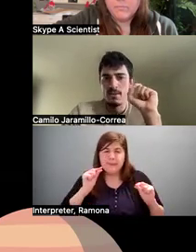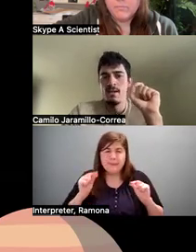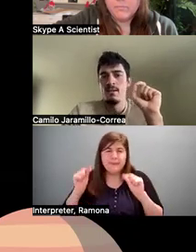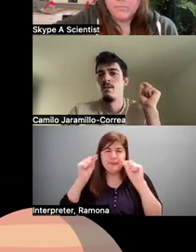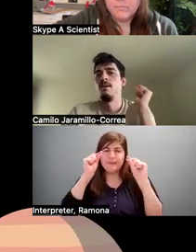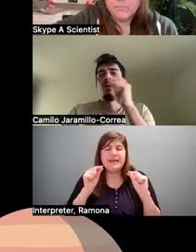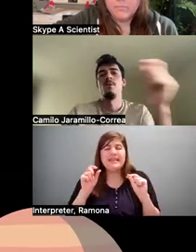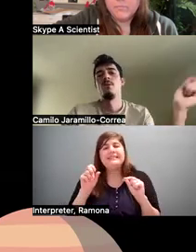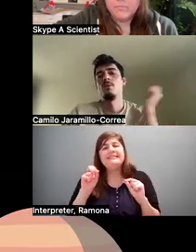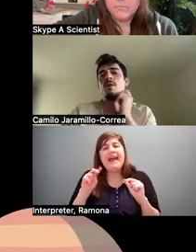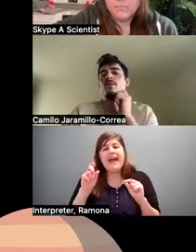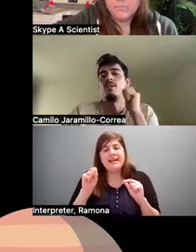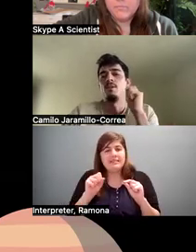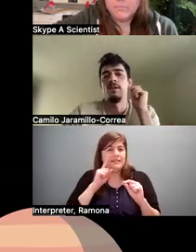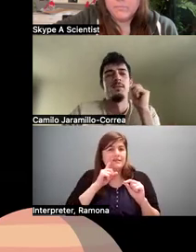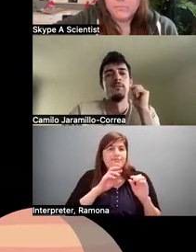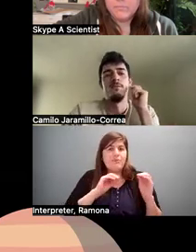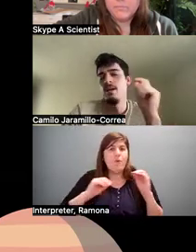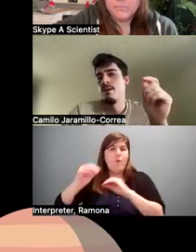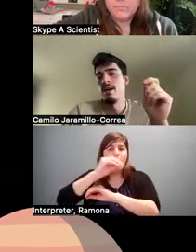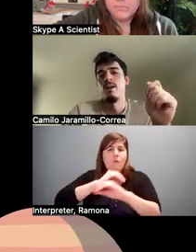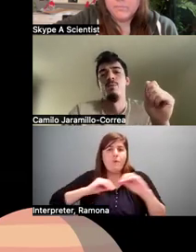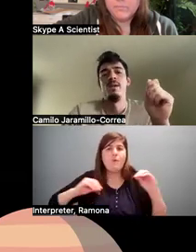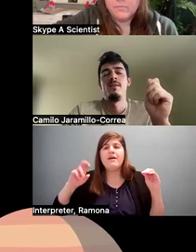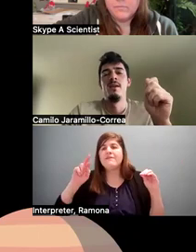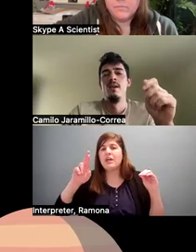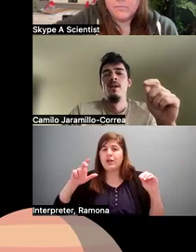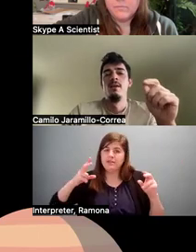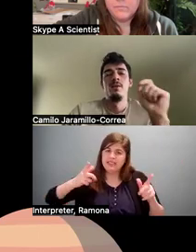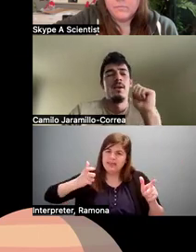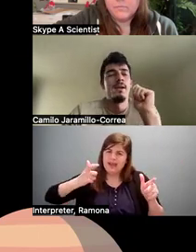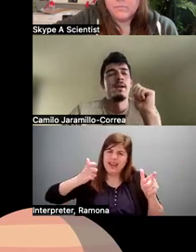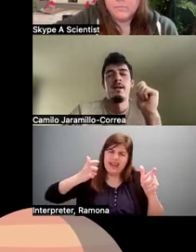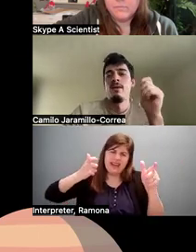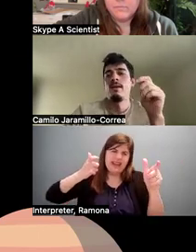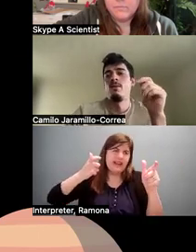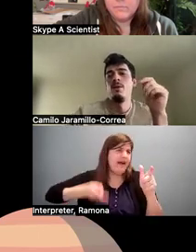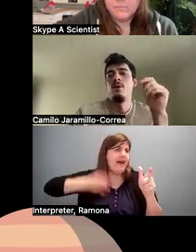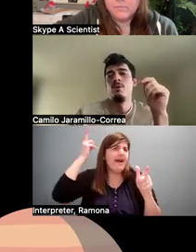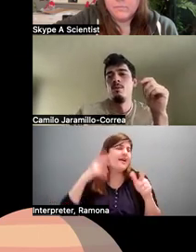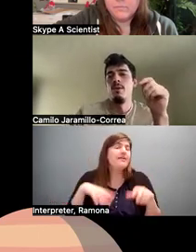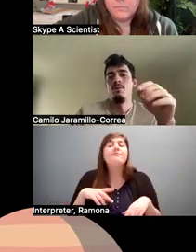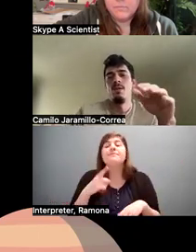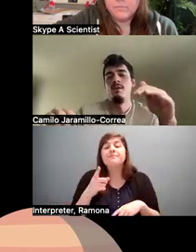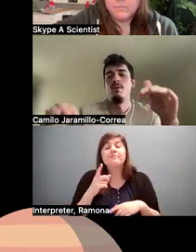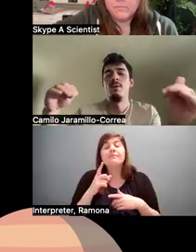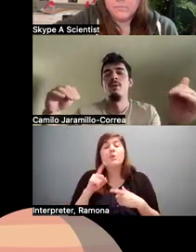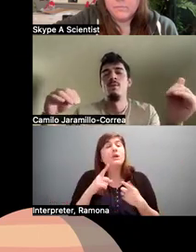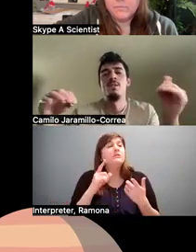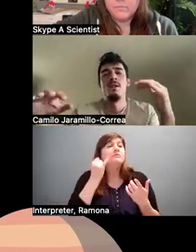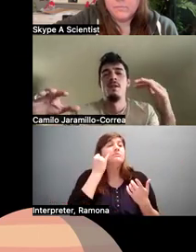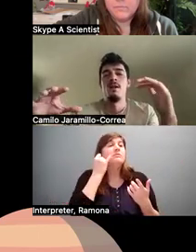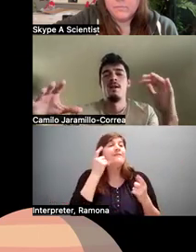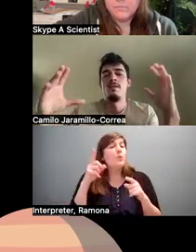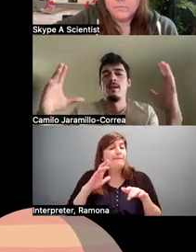grains of sand that are flying through the solar system at very, very high speeds. So like kind of like when you go to the beach, maybe if you've ever been to the